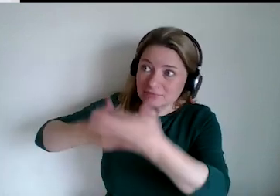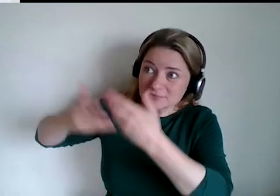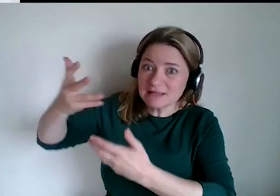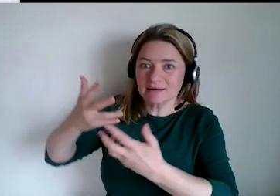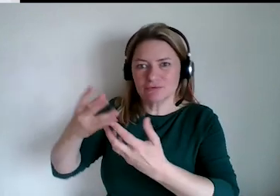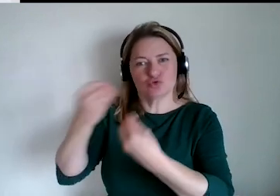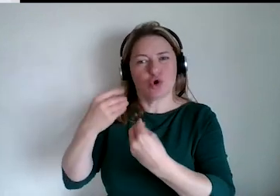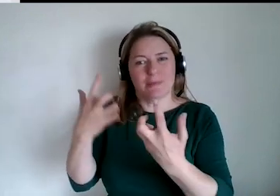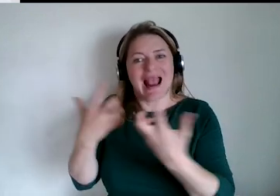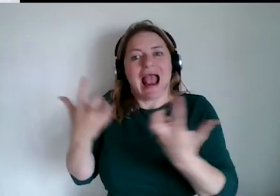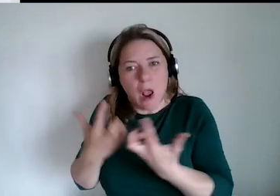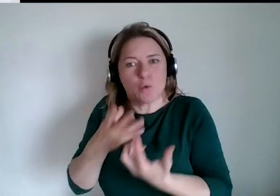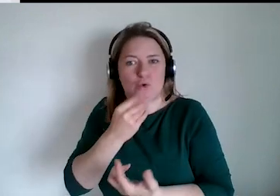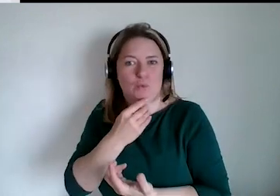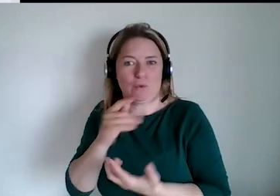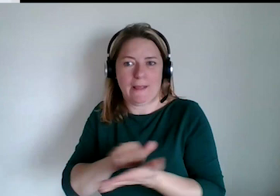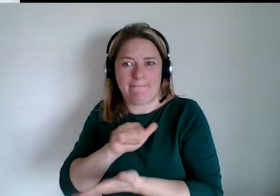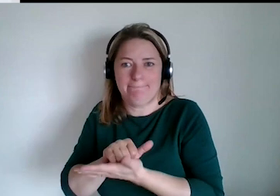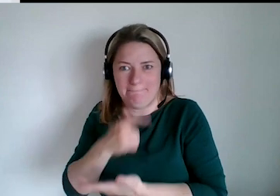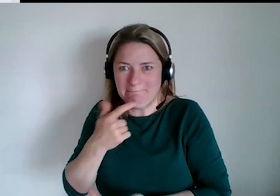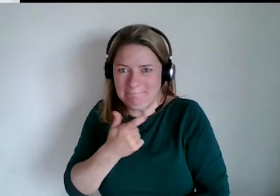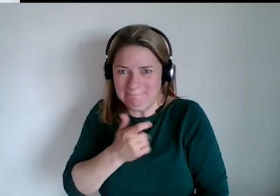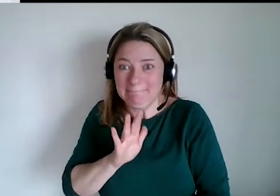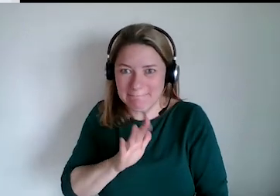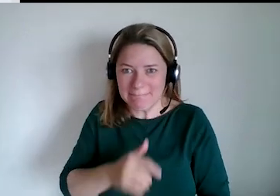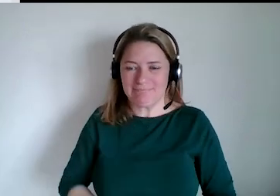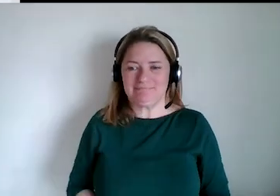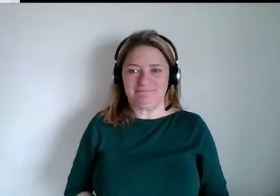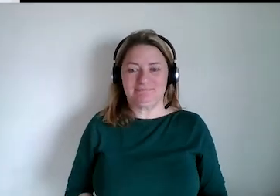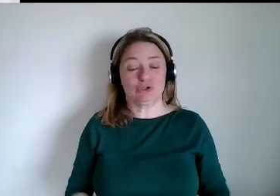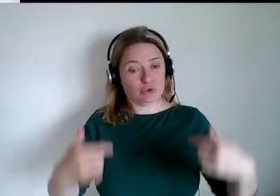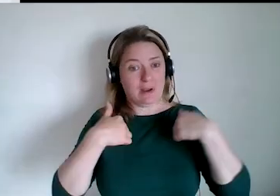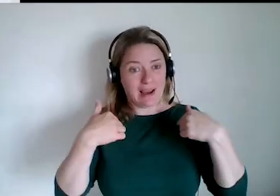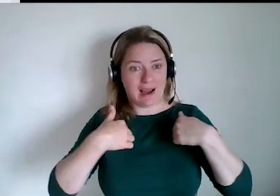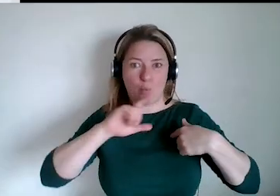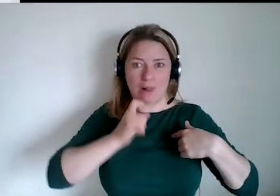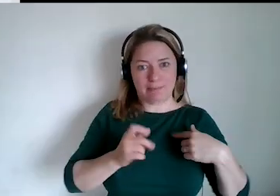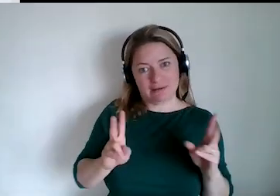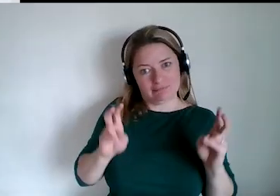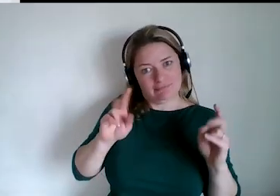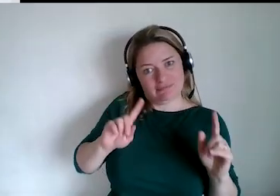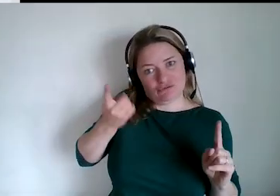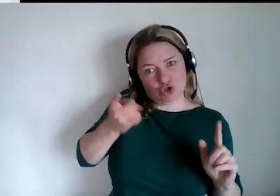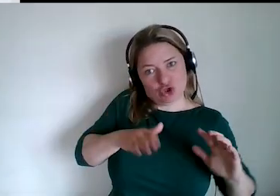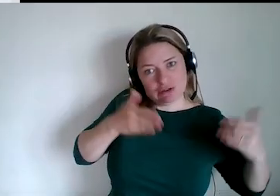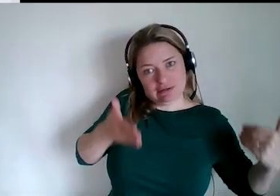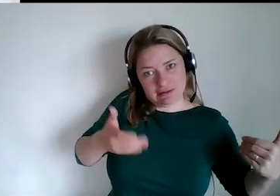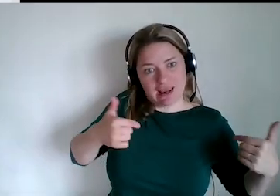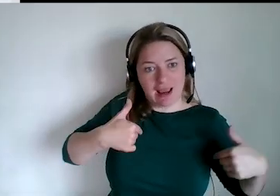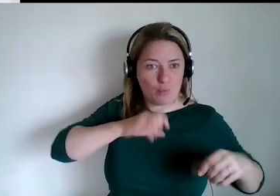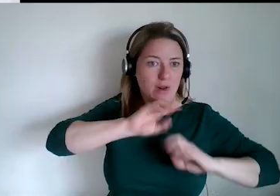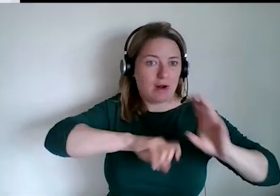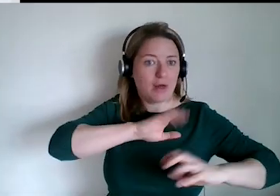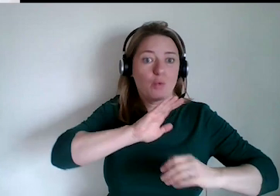them. So here, what I'm doing with Paul is that I'm going to be the warm-up act for Paul. I'm going to tell you a bit